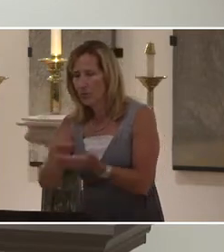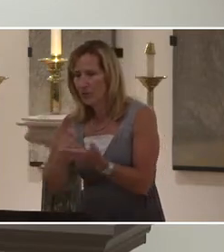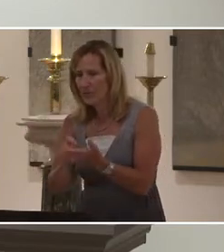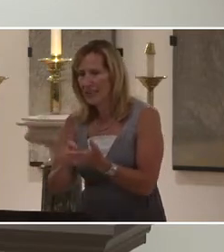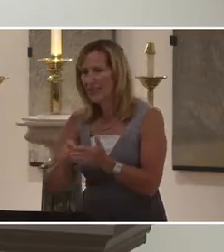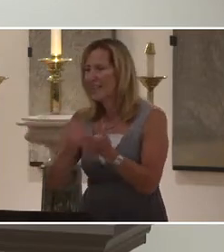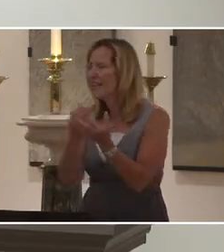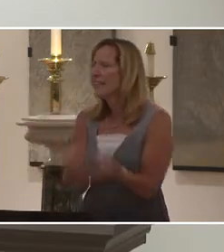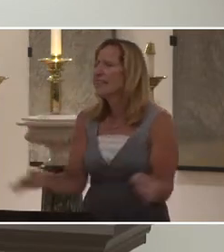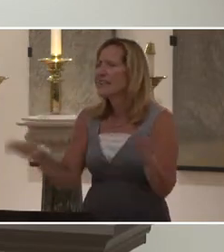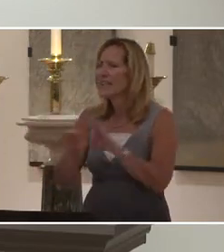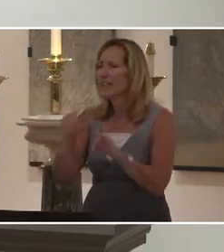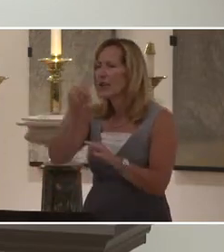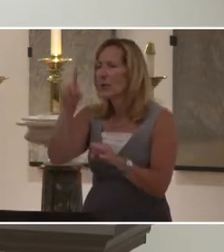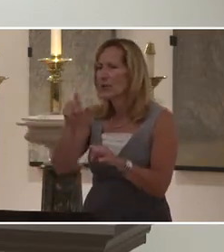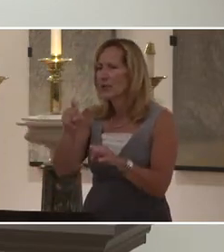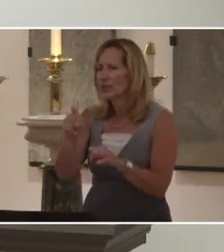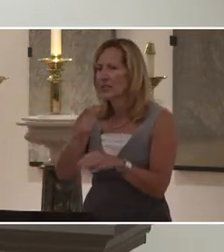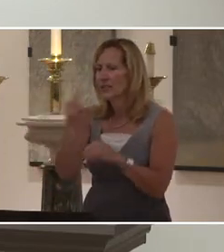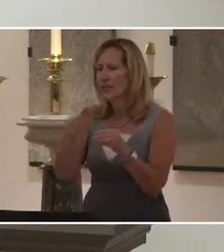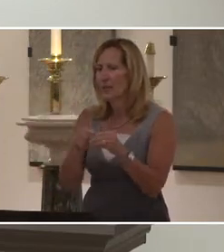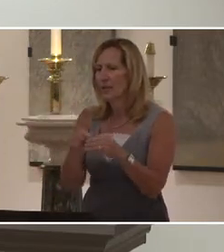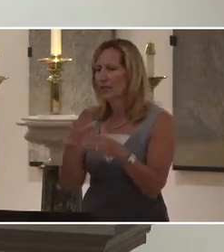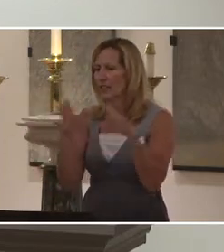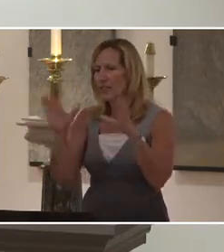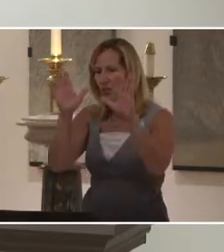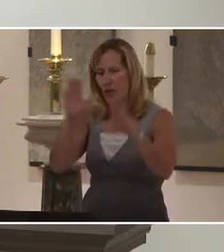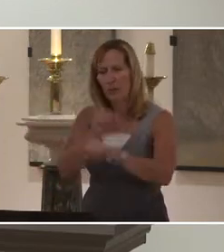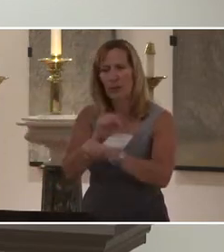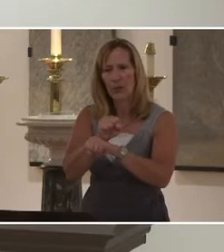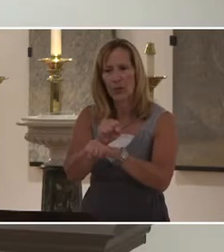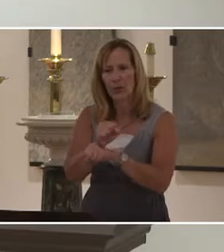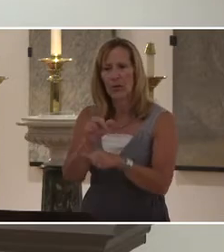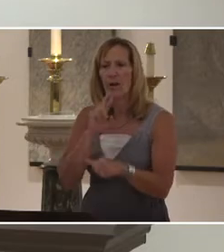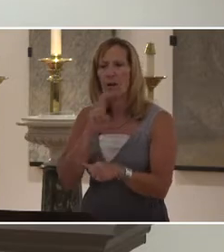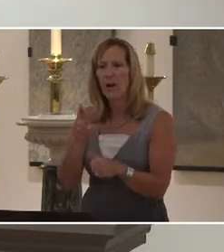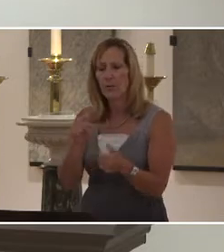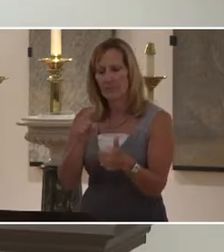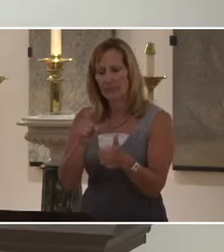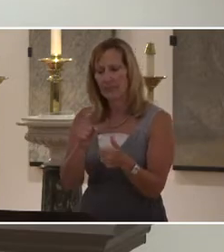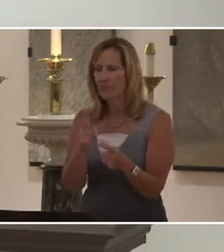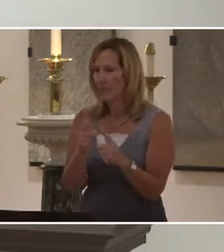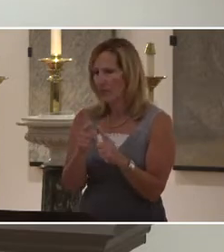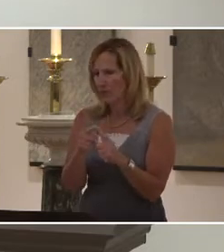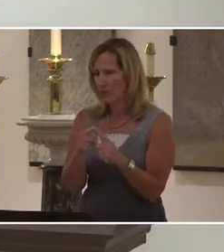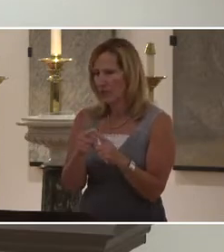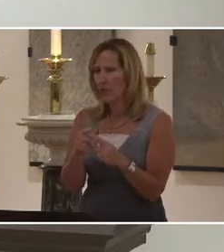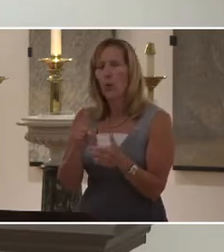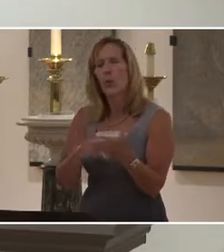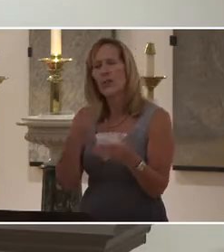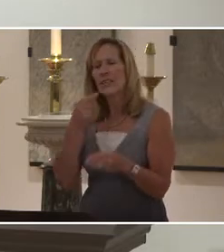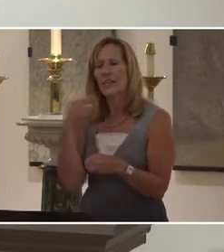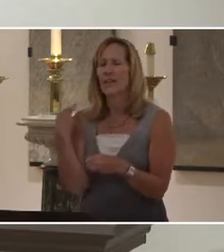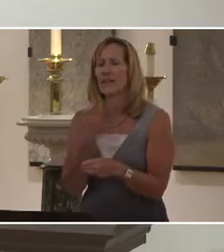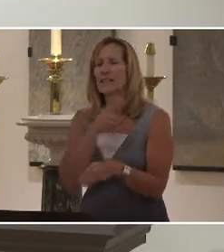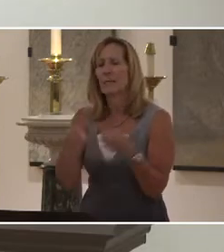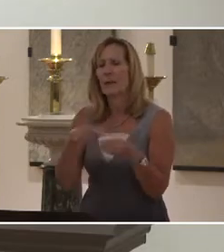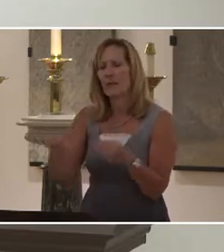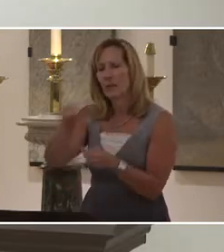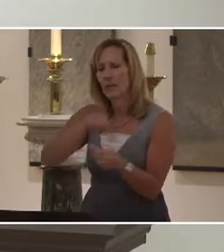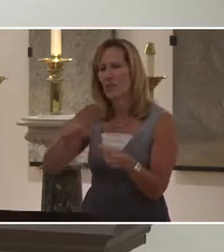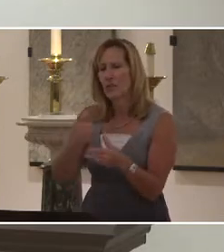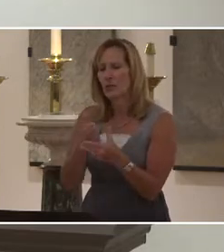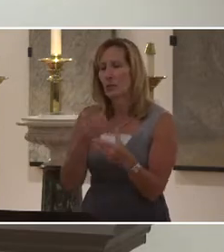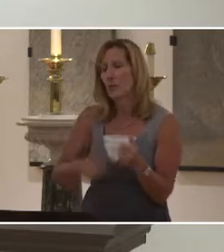key questions to be asking about such miracles are, what do they tell us about the relationship